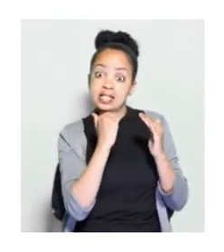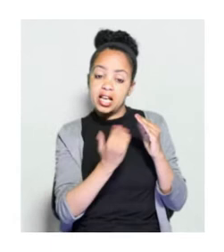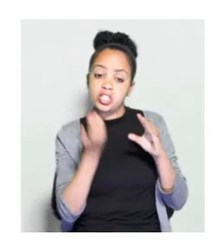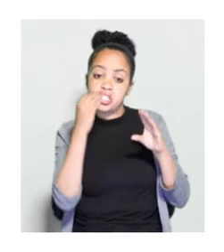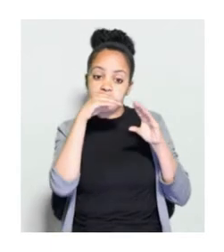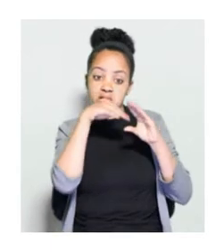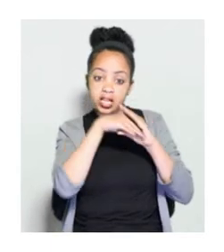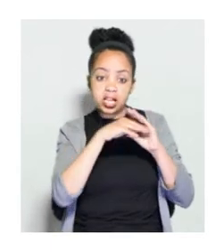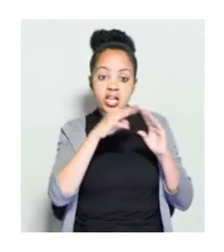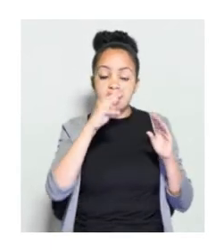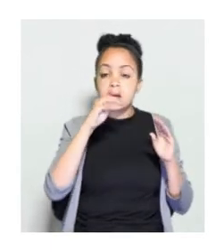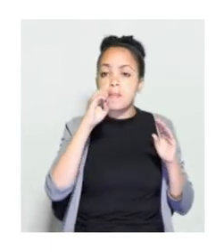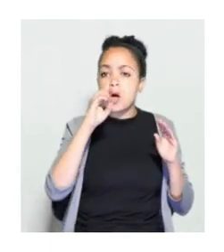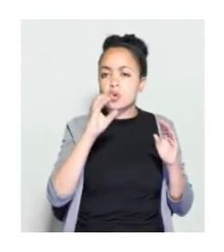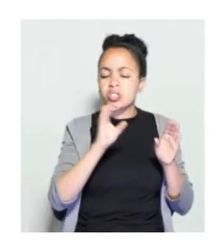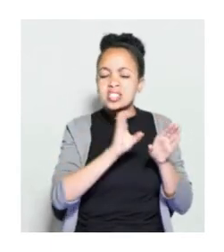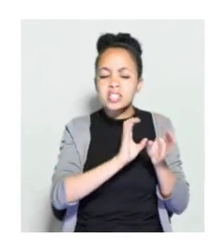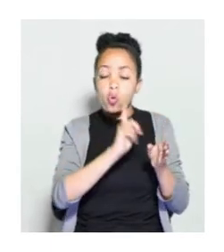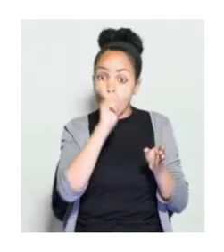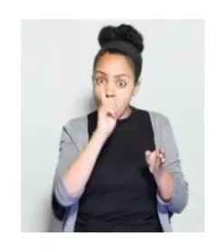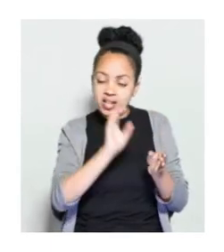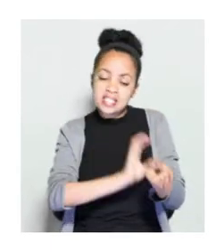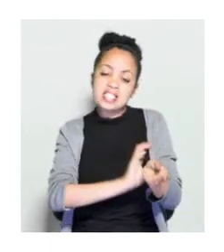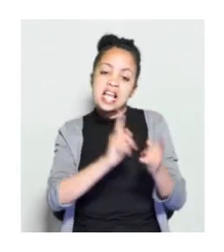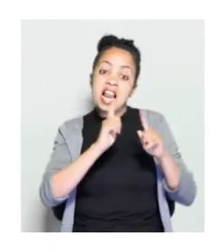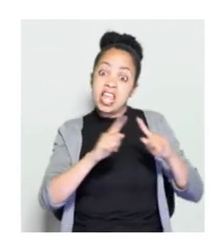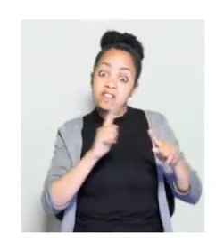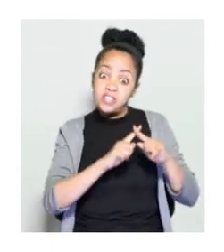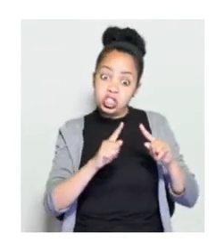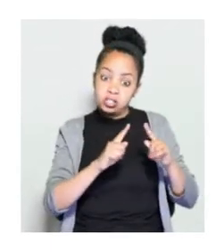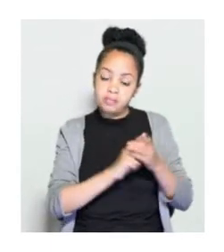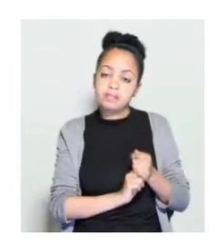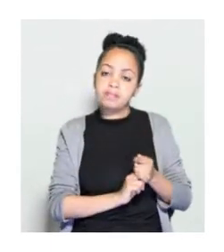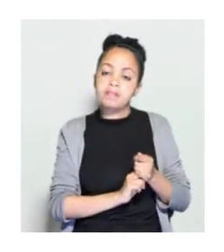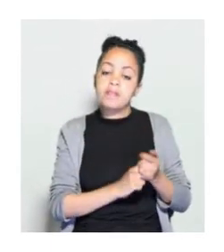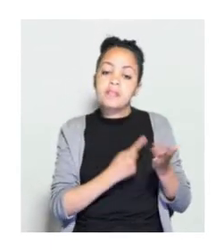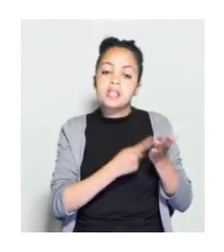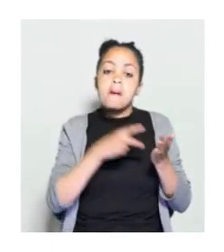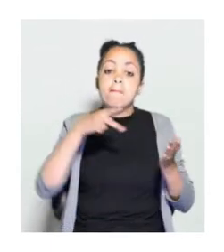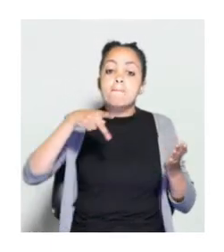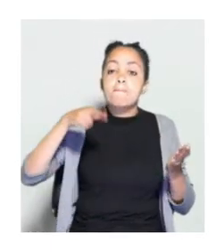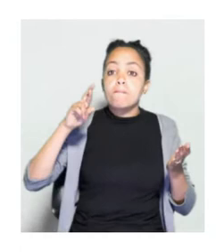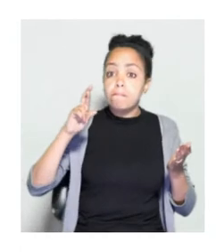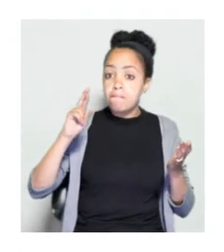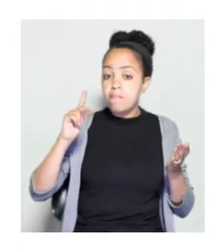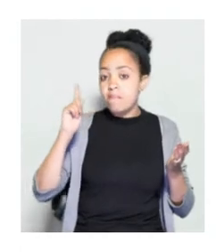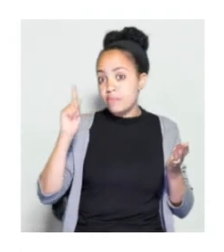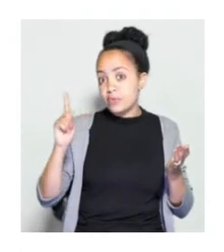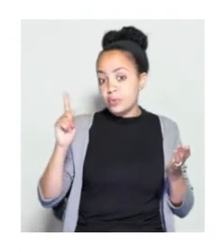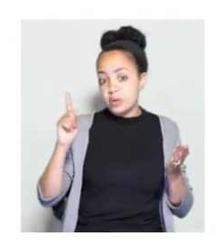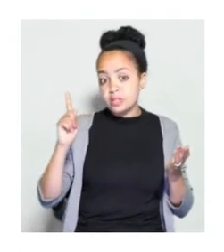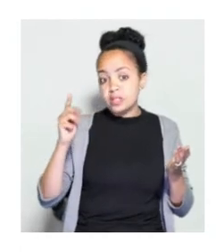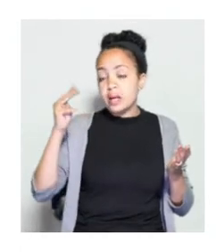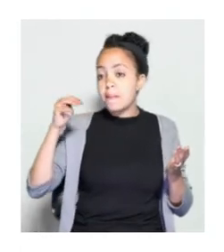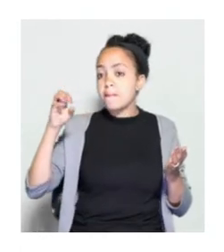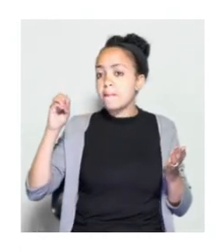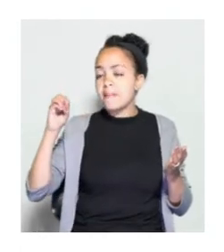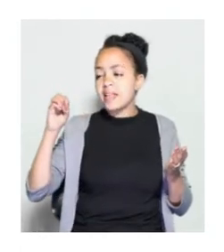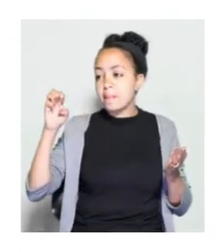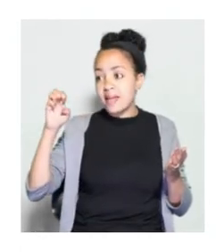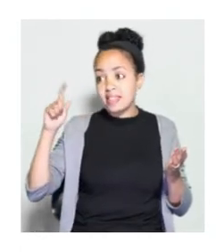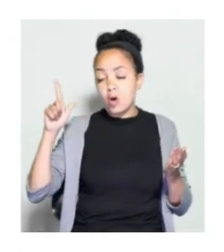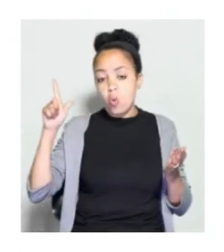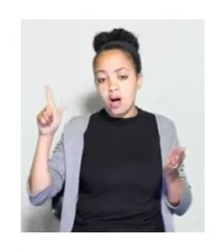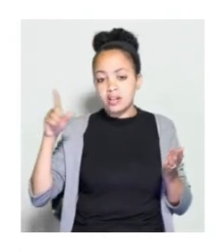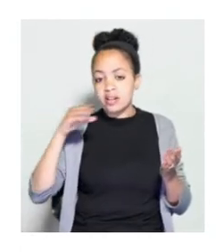in meiotic one cell division. This is prophase one, metaphase one,